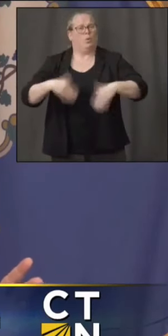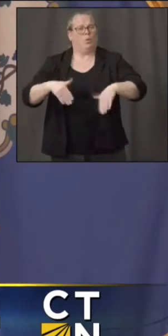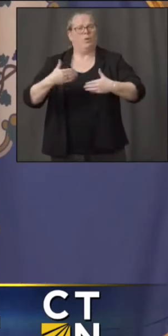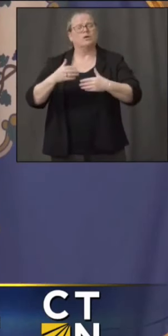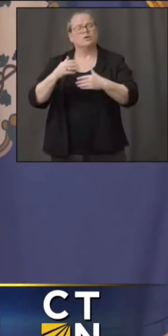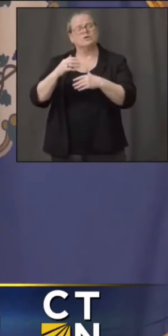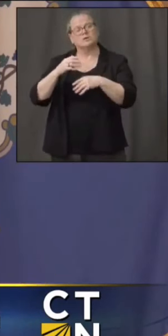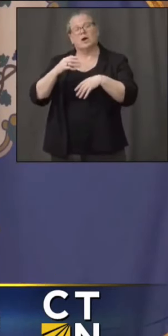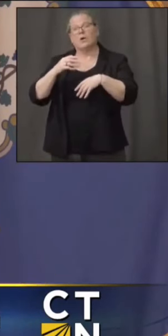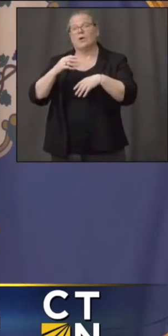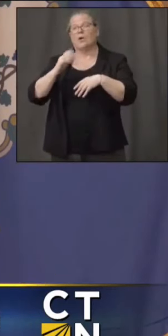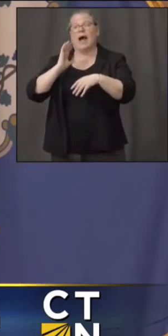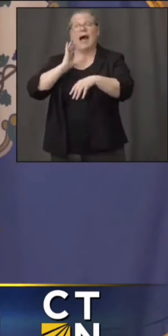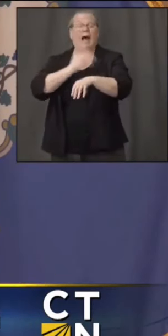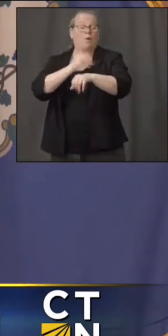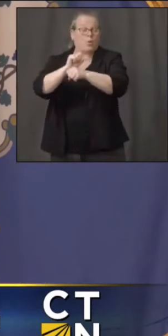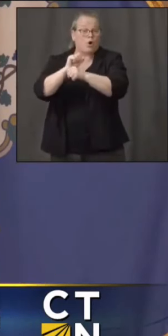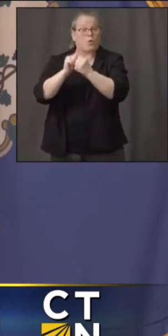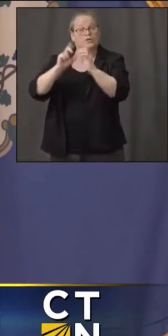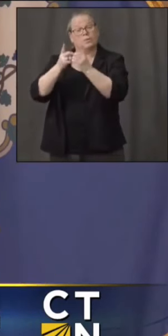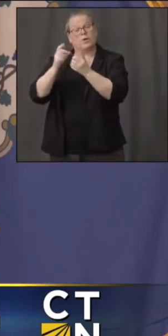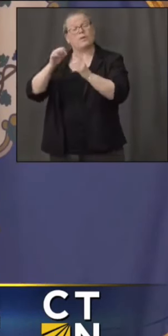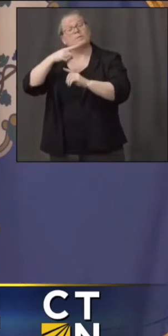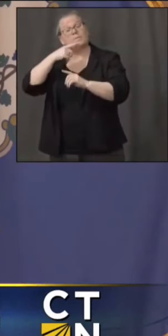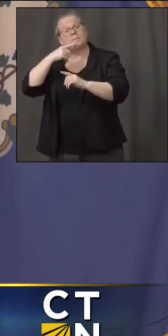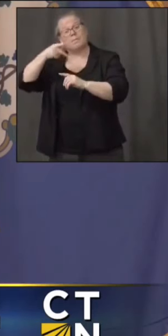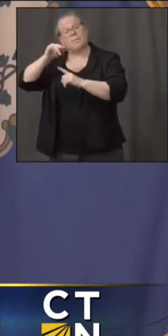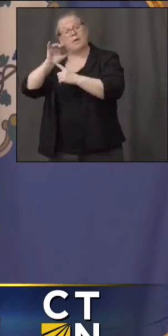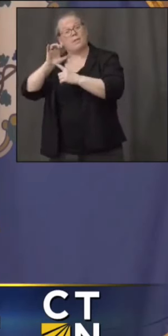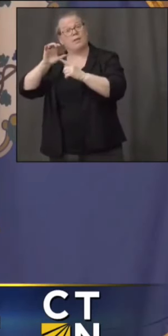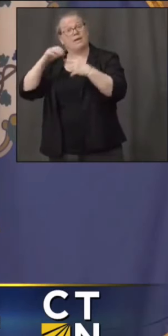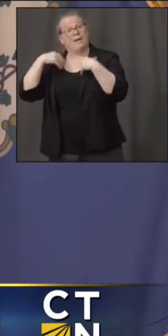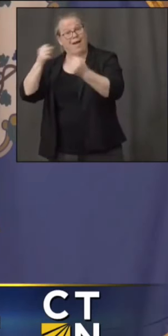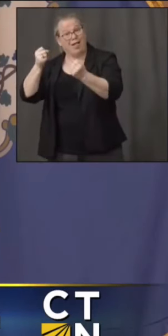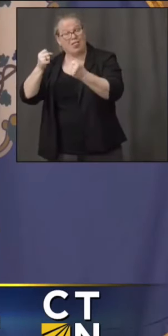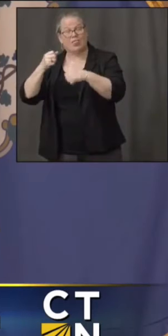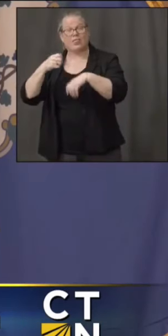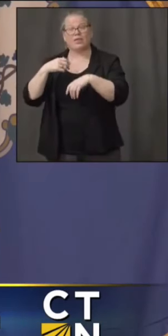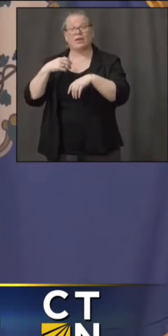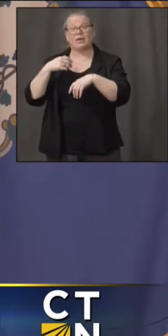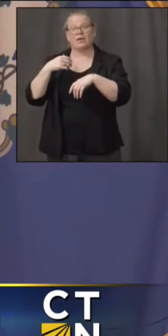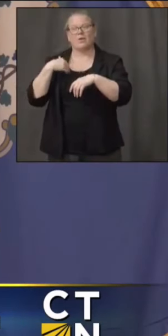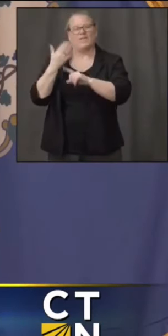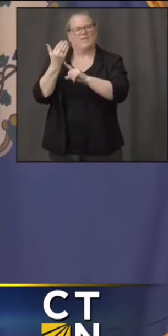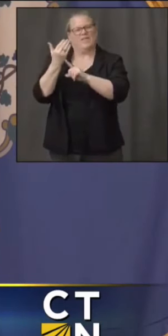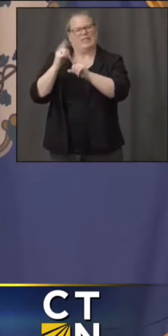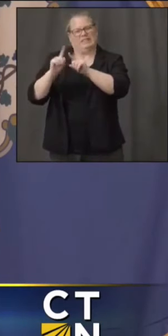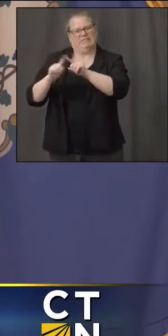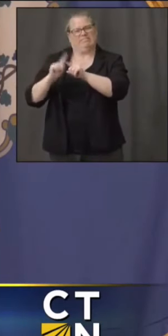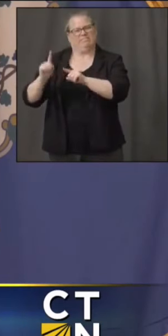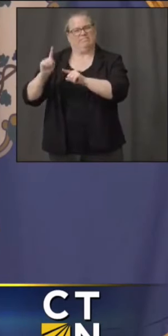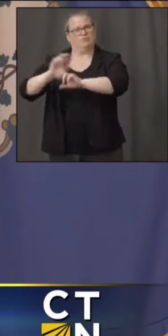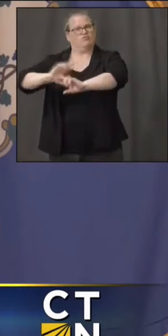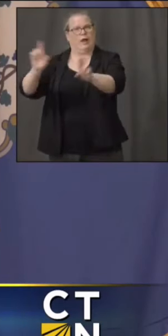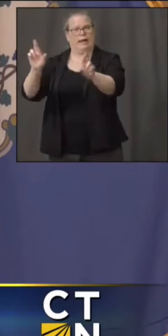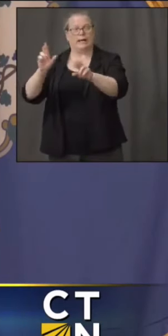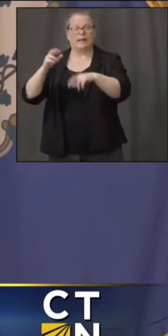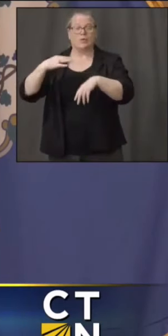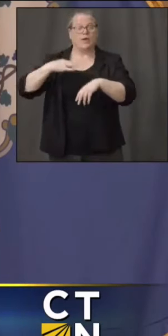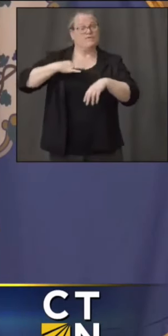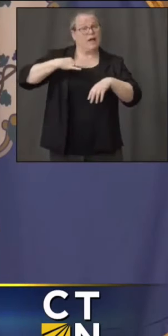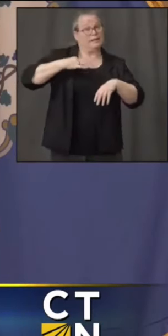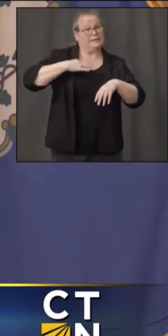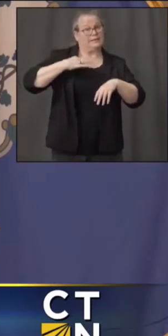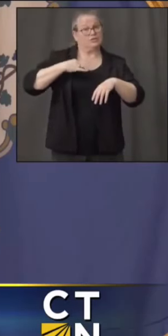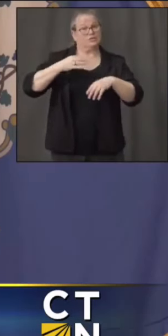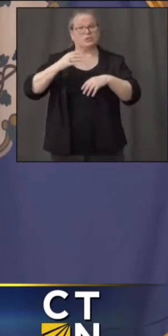health. We've got 15 of them lined up right now, and we've got volunteers. We hope to get, I think,